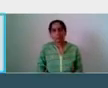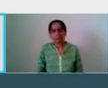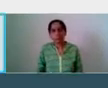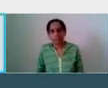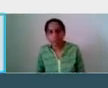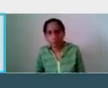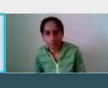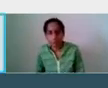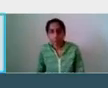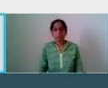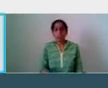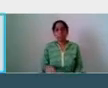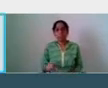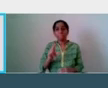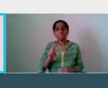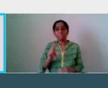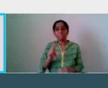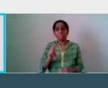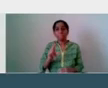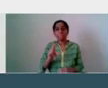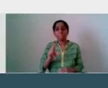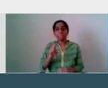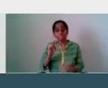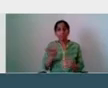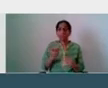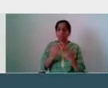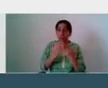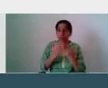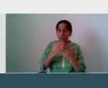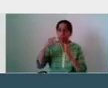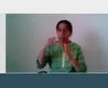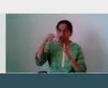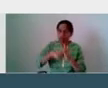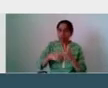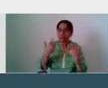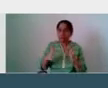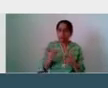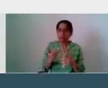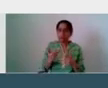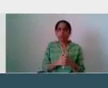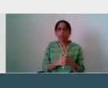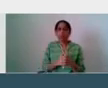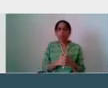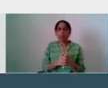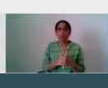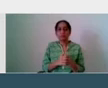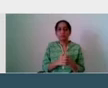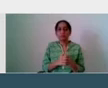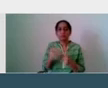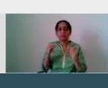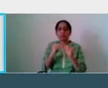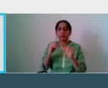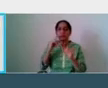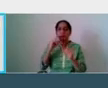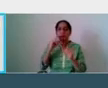been some studies uh in um in collaboration with biologists and scientists uh